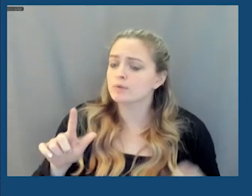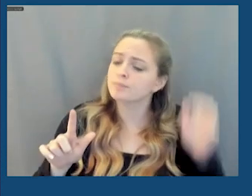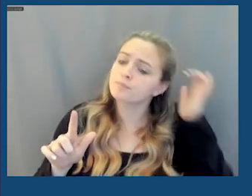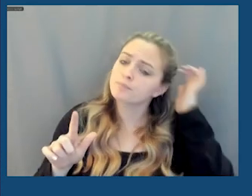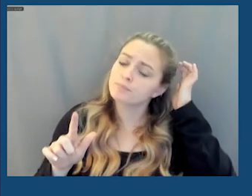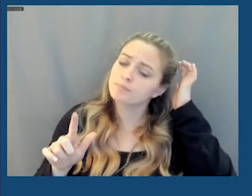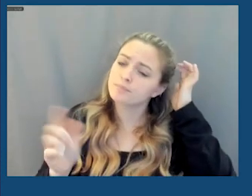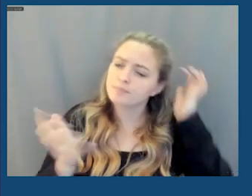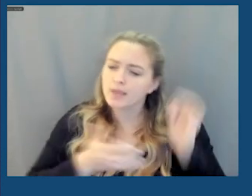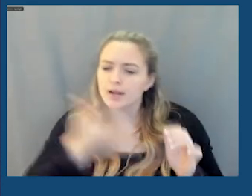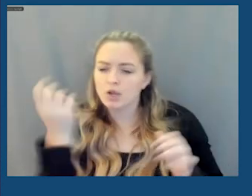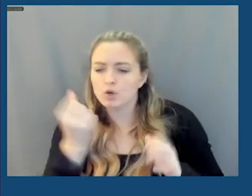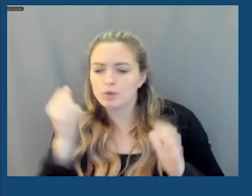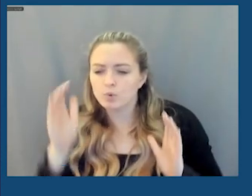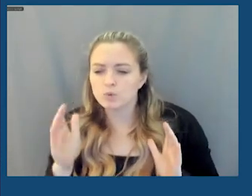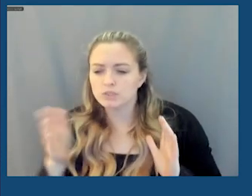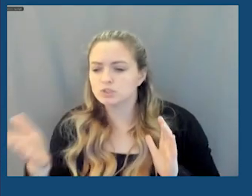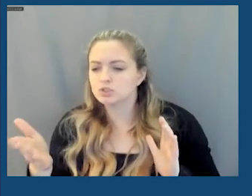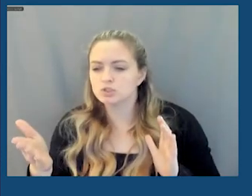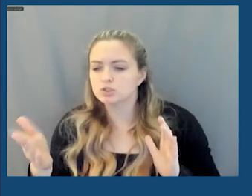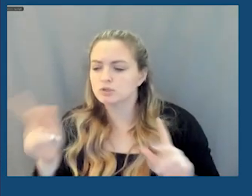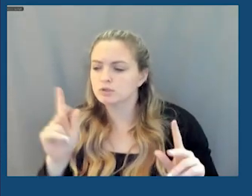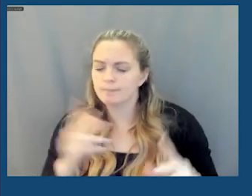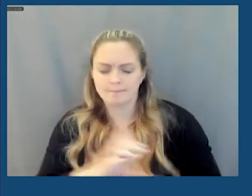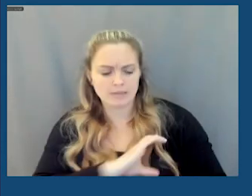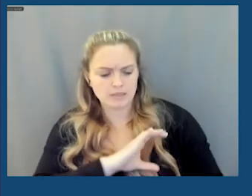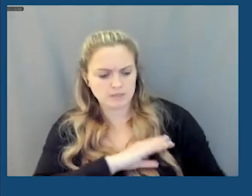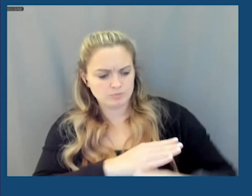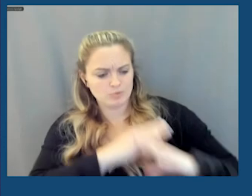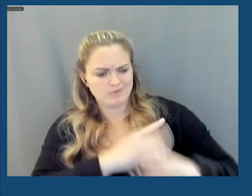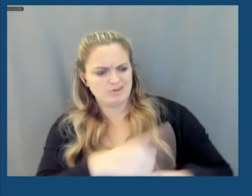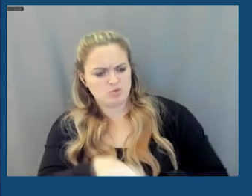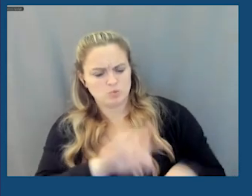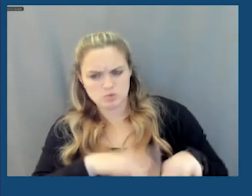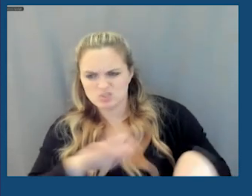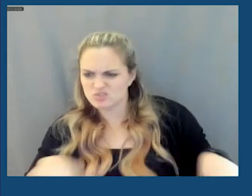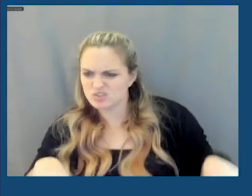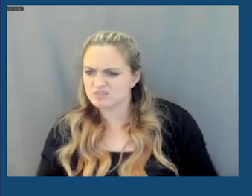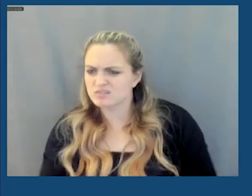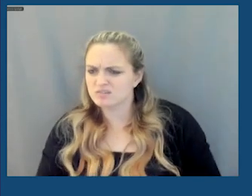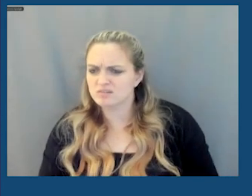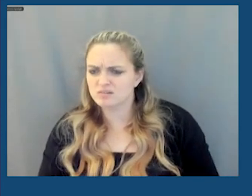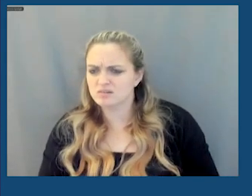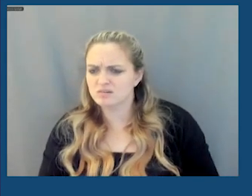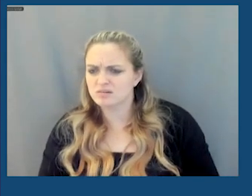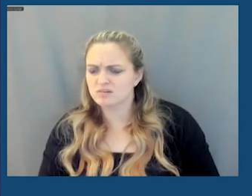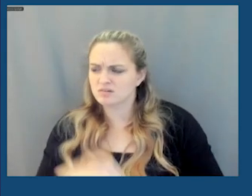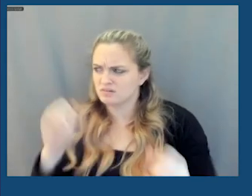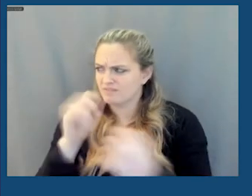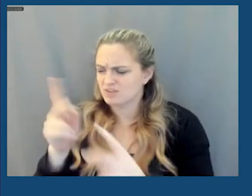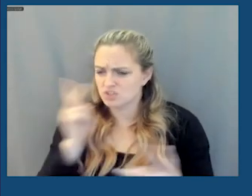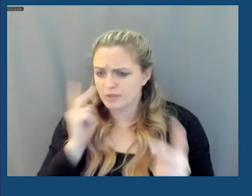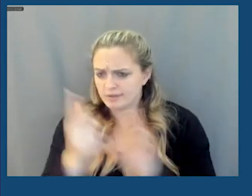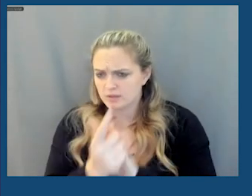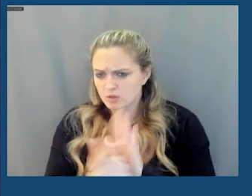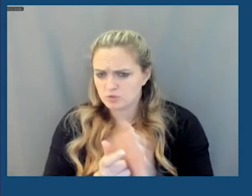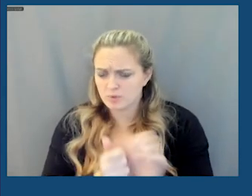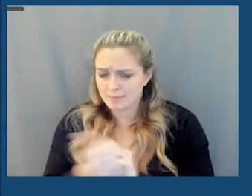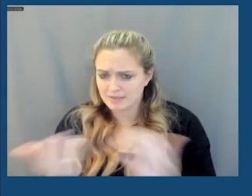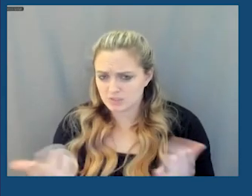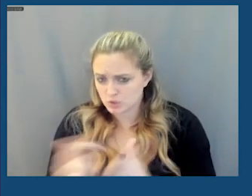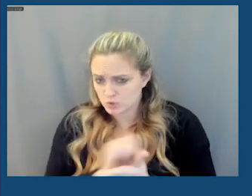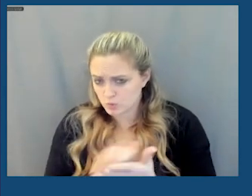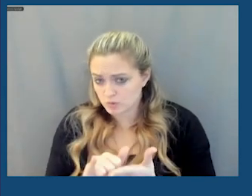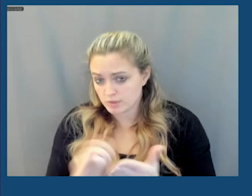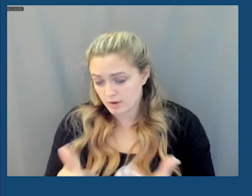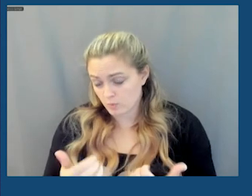angry protesters and police protecting these little children. Visualizing laws being passed. Here in New York, we now